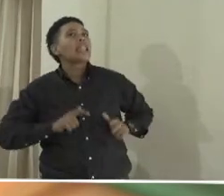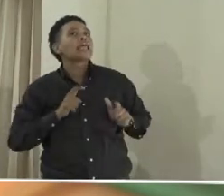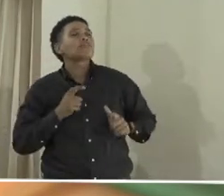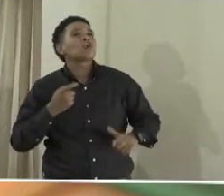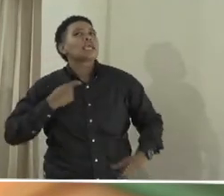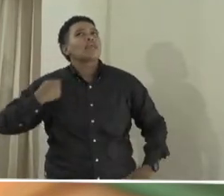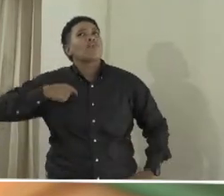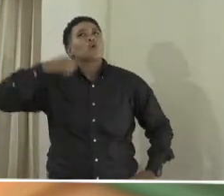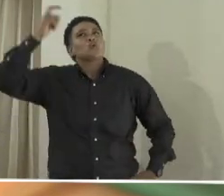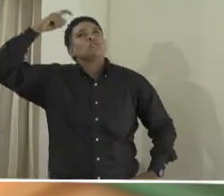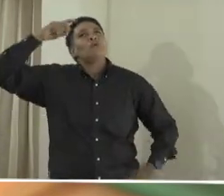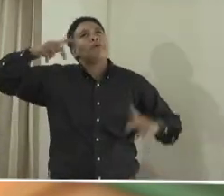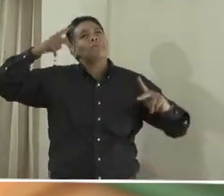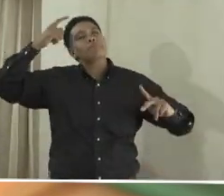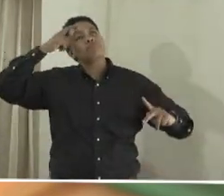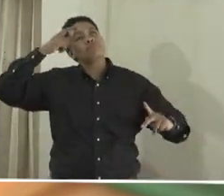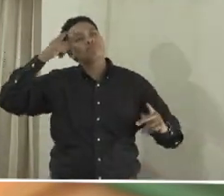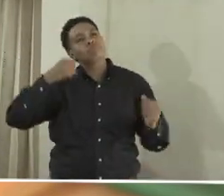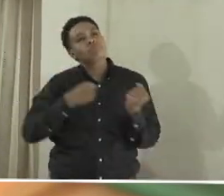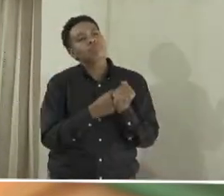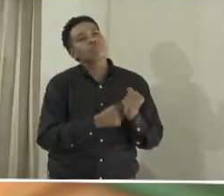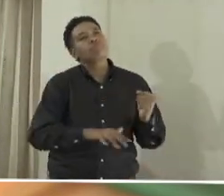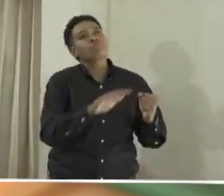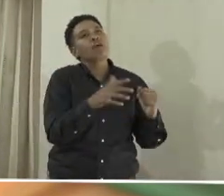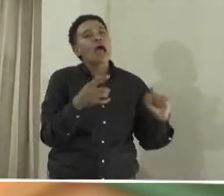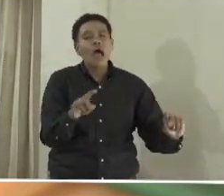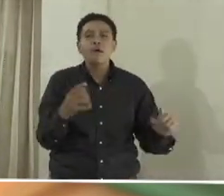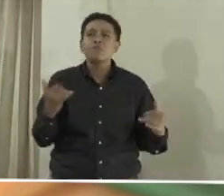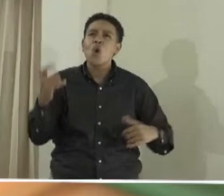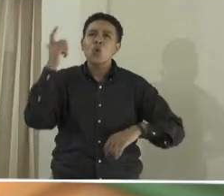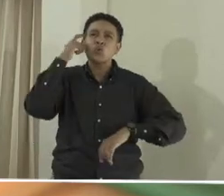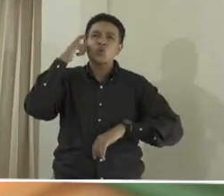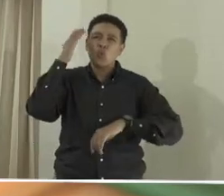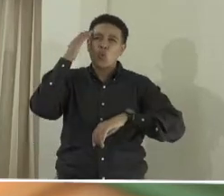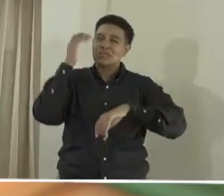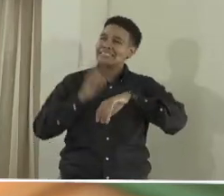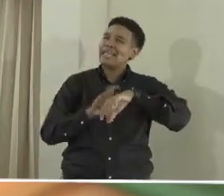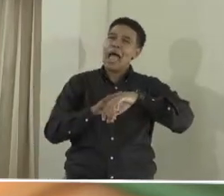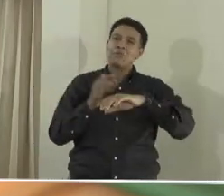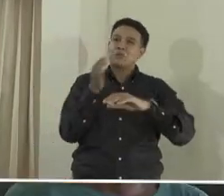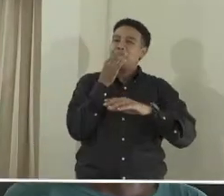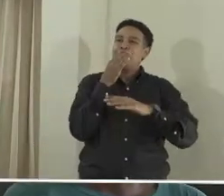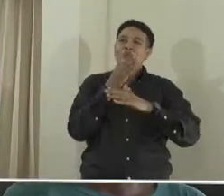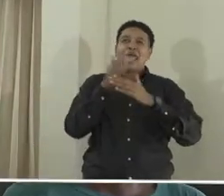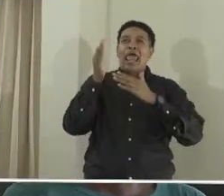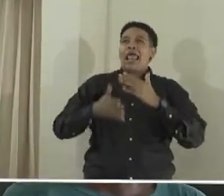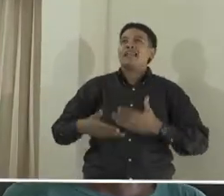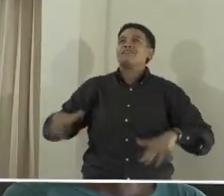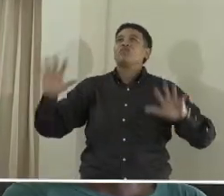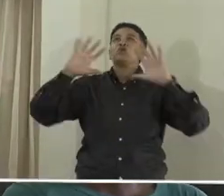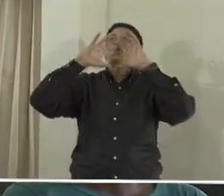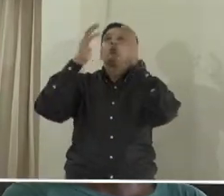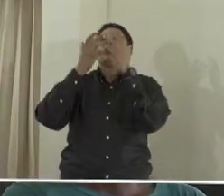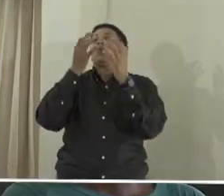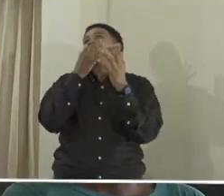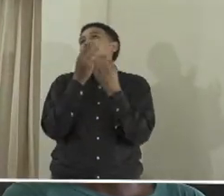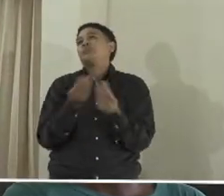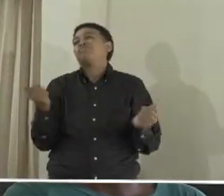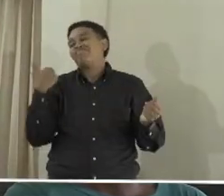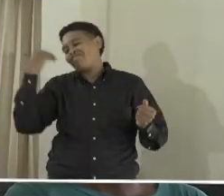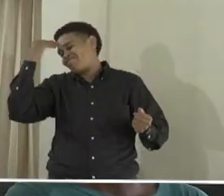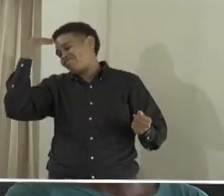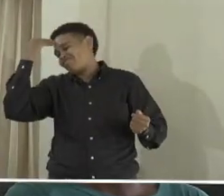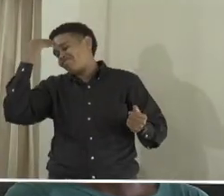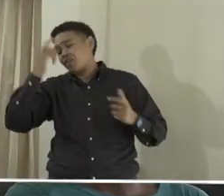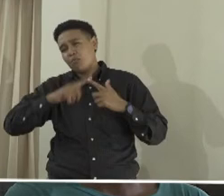wisdom as a people. Lord, we know it's a time of the end. I know that. But, God, even in this time of the end, I pray